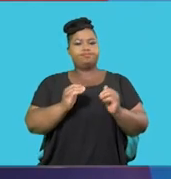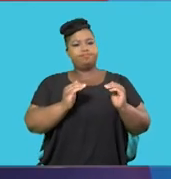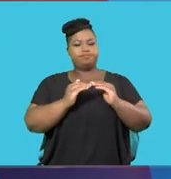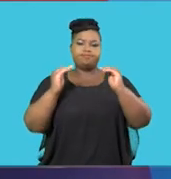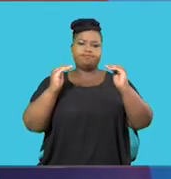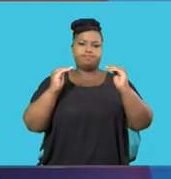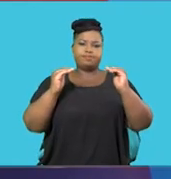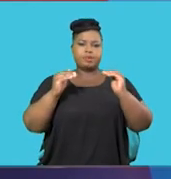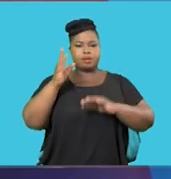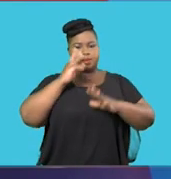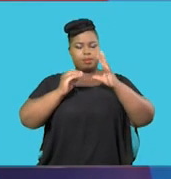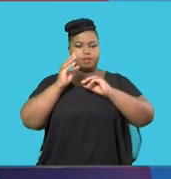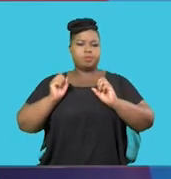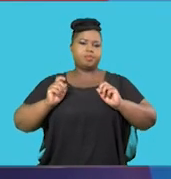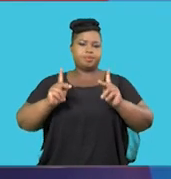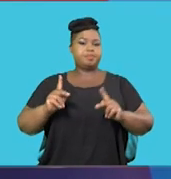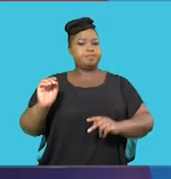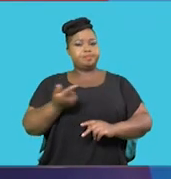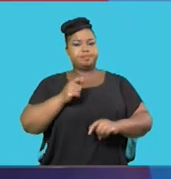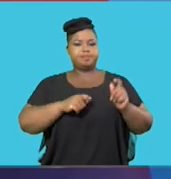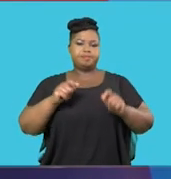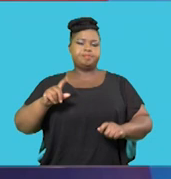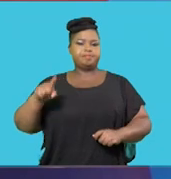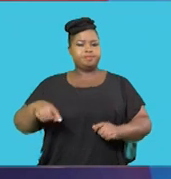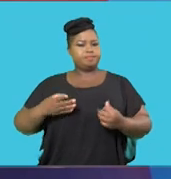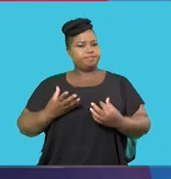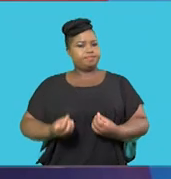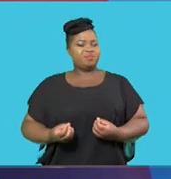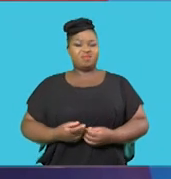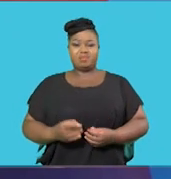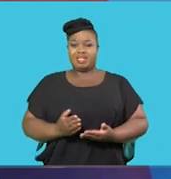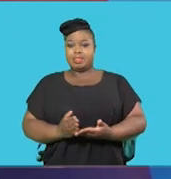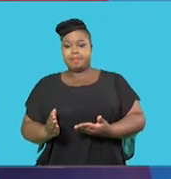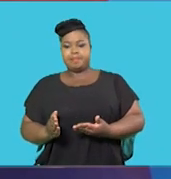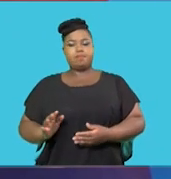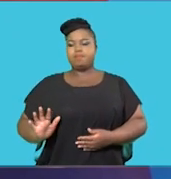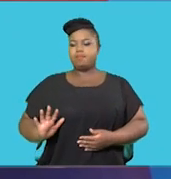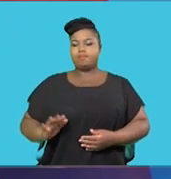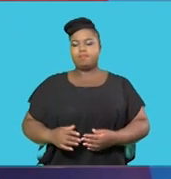equitable learning opportunities for all, and not for some.